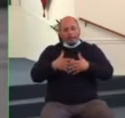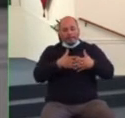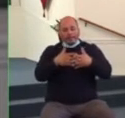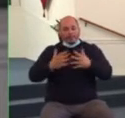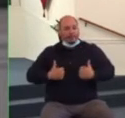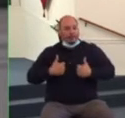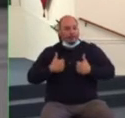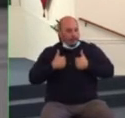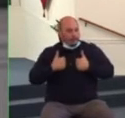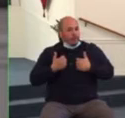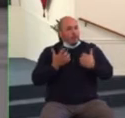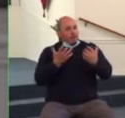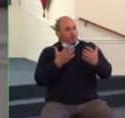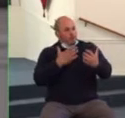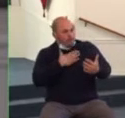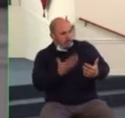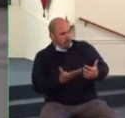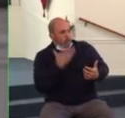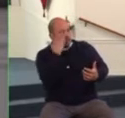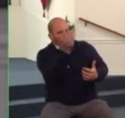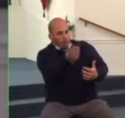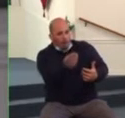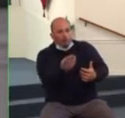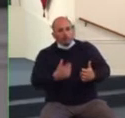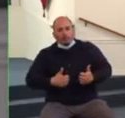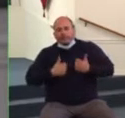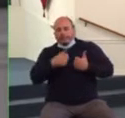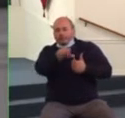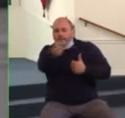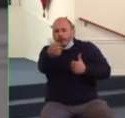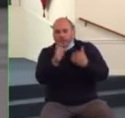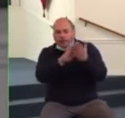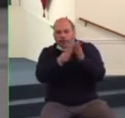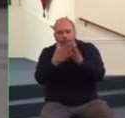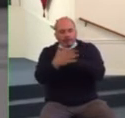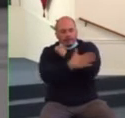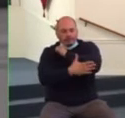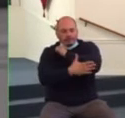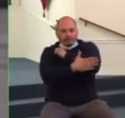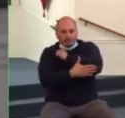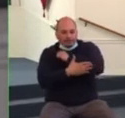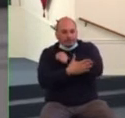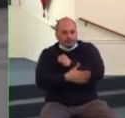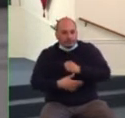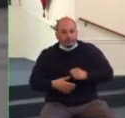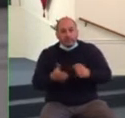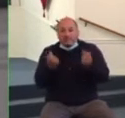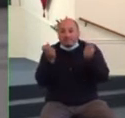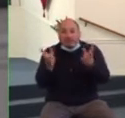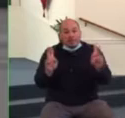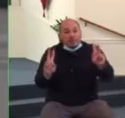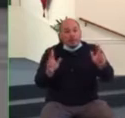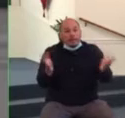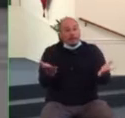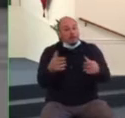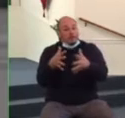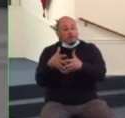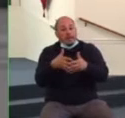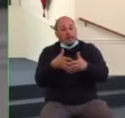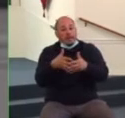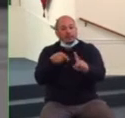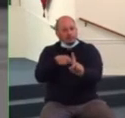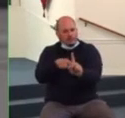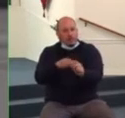own country have made themselves less comfortable than they might have been so that they could devote more of their resources to the